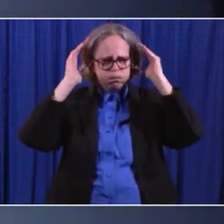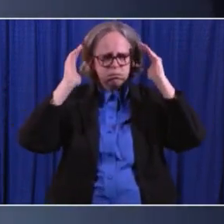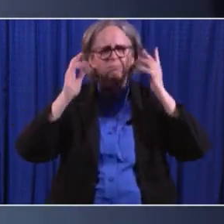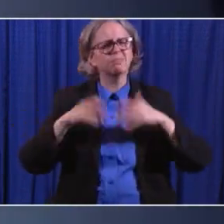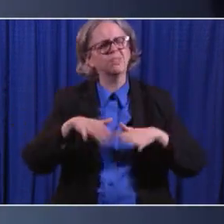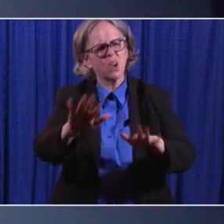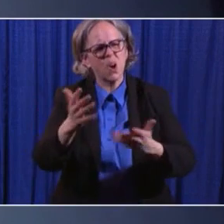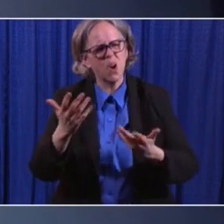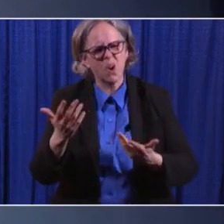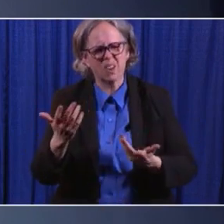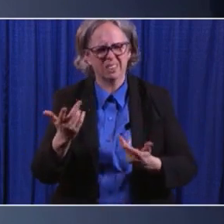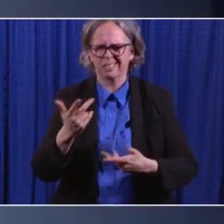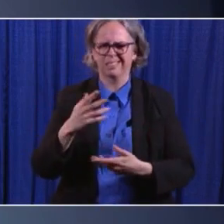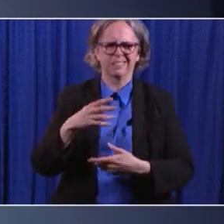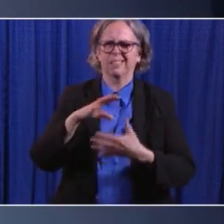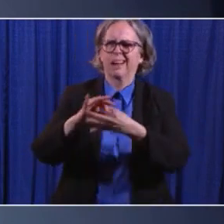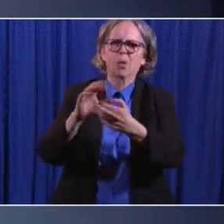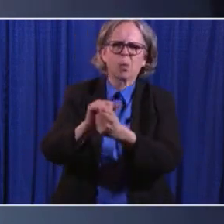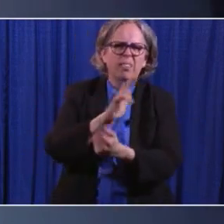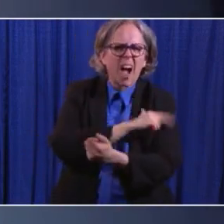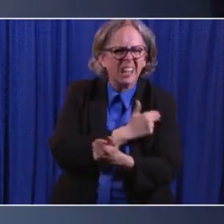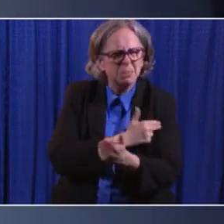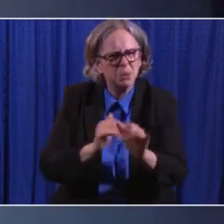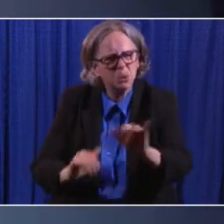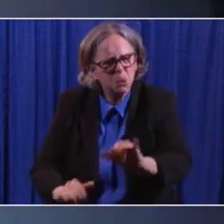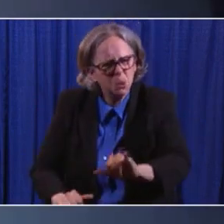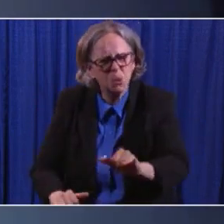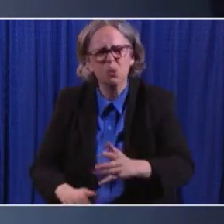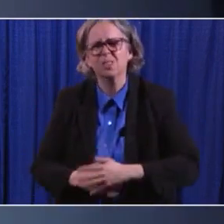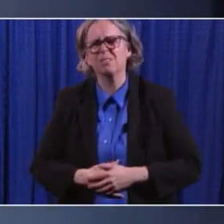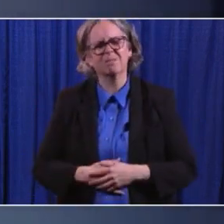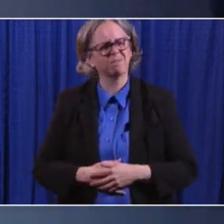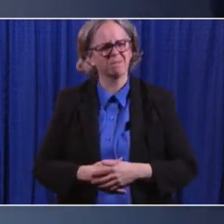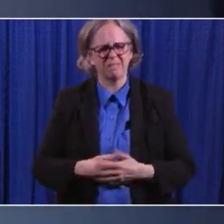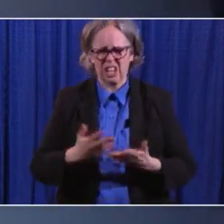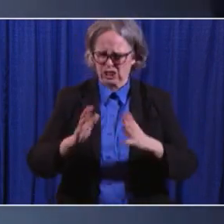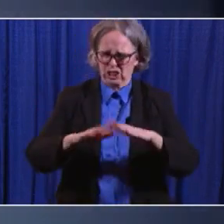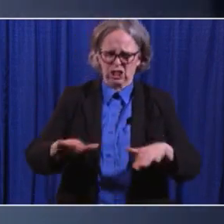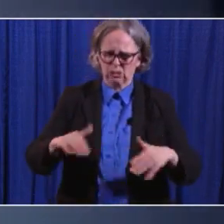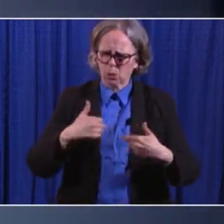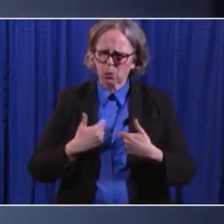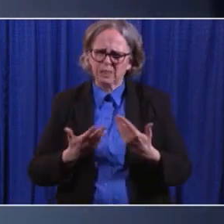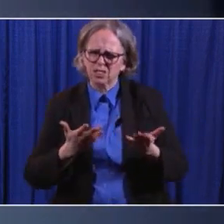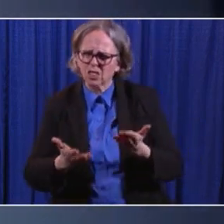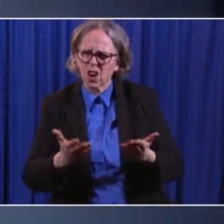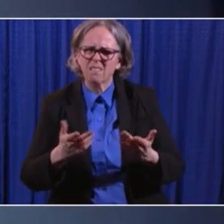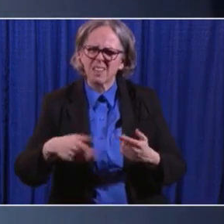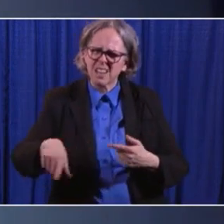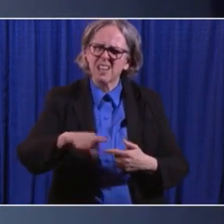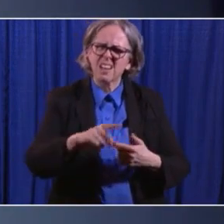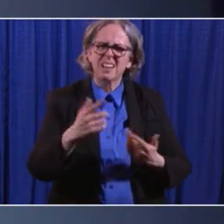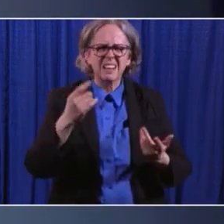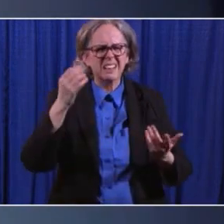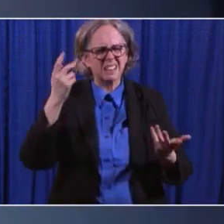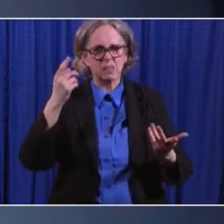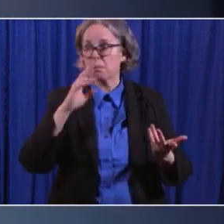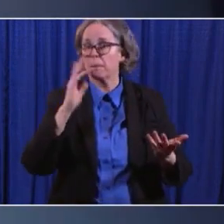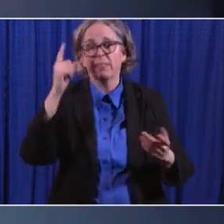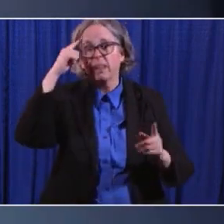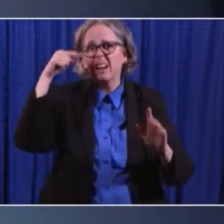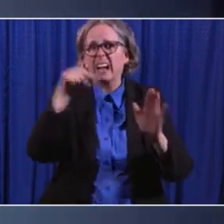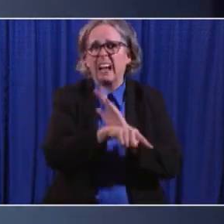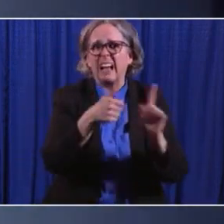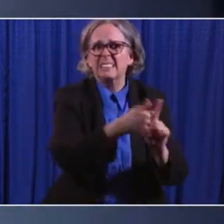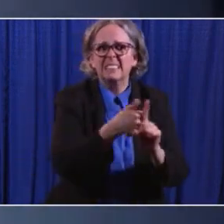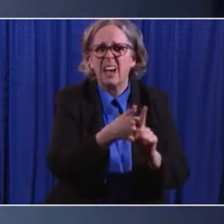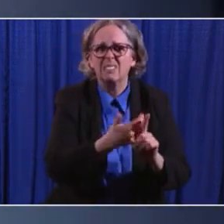we serve are experiencing suicidal thinking. They are also expressing suicidal gestures and attempts. And so we